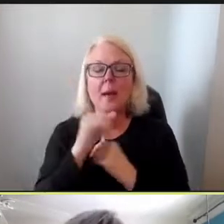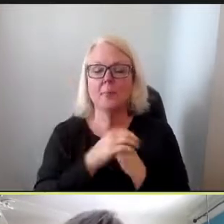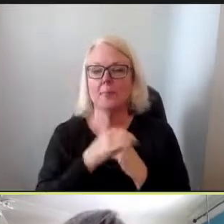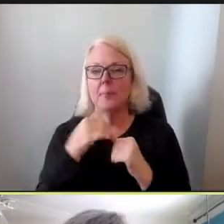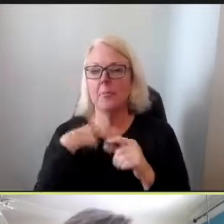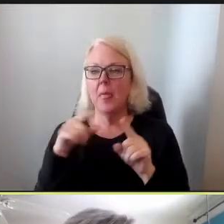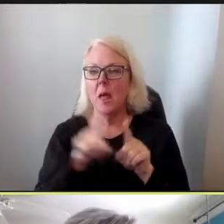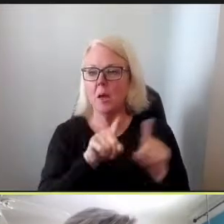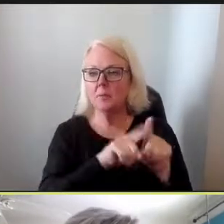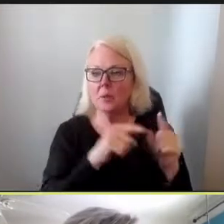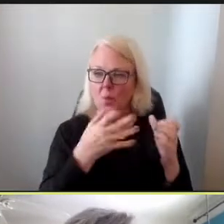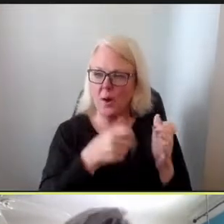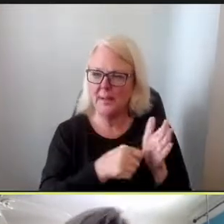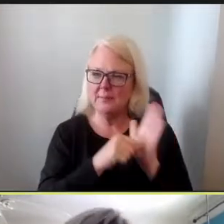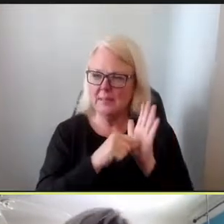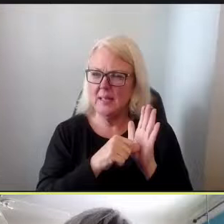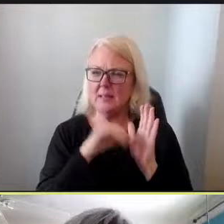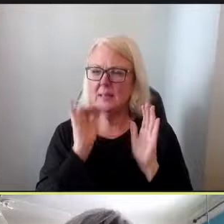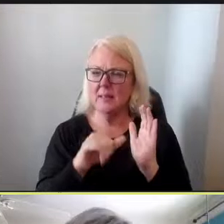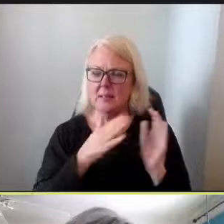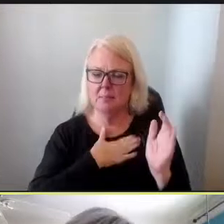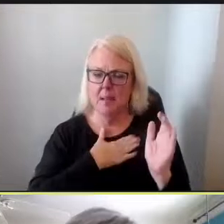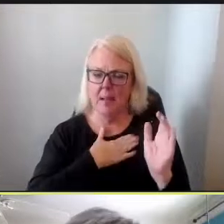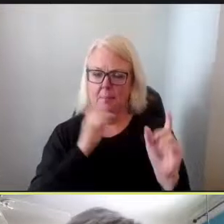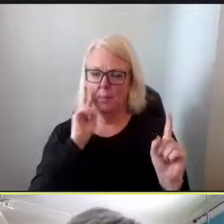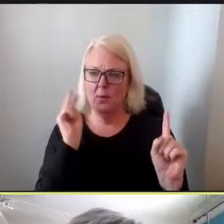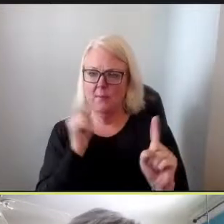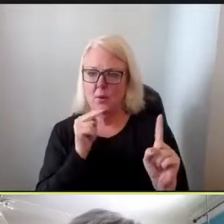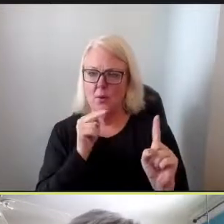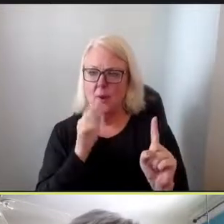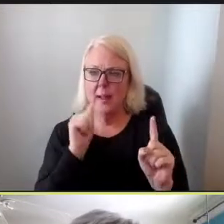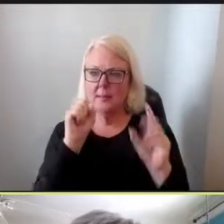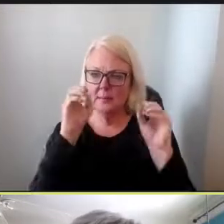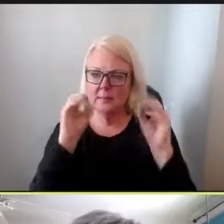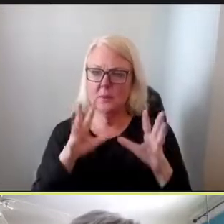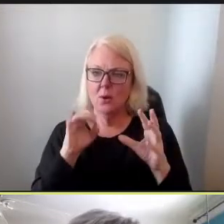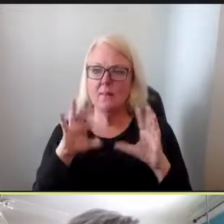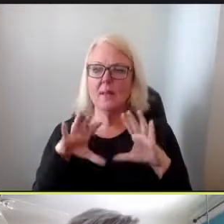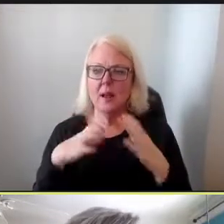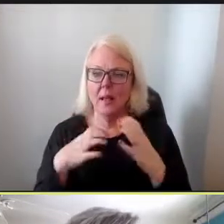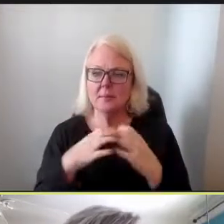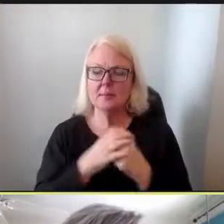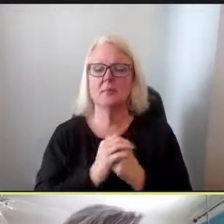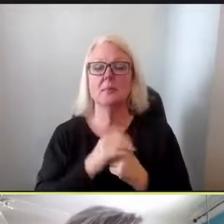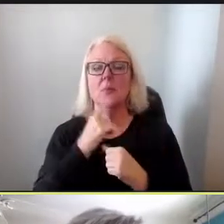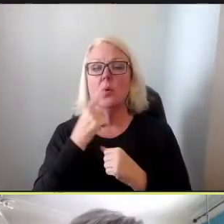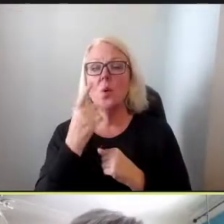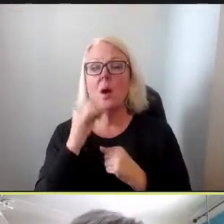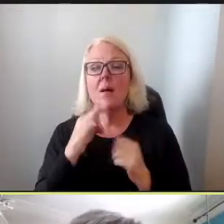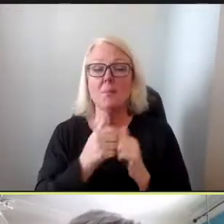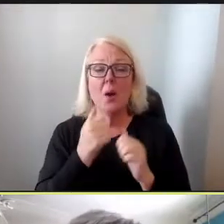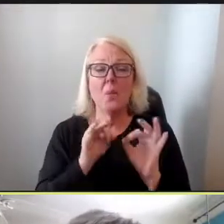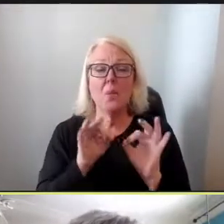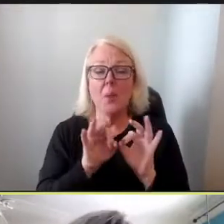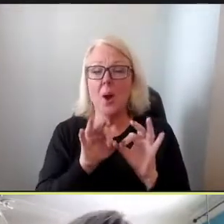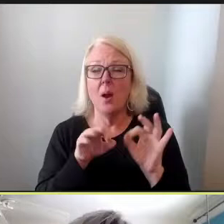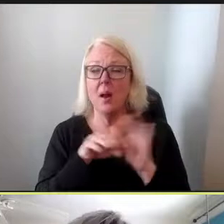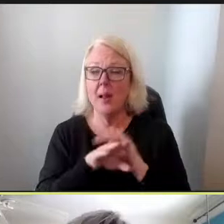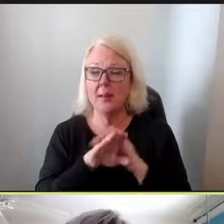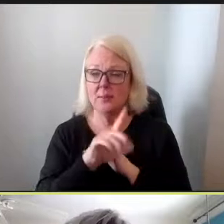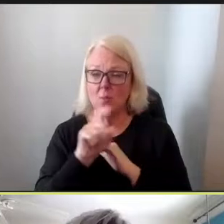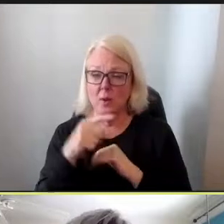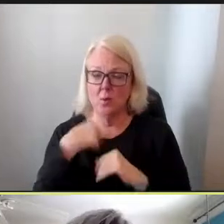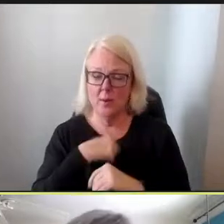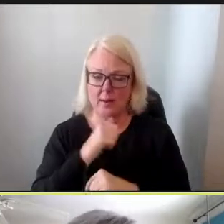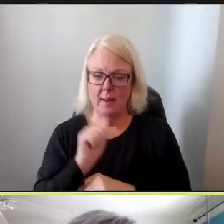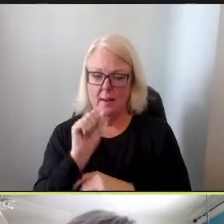also want to emphasize that this is from my point of view as the instructor of the classes. One of the most important access questions we can